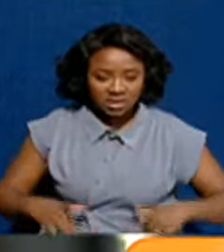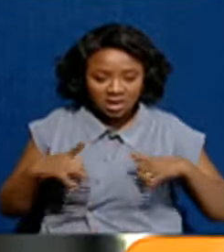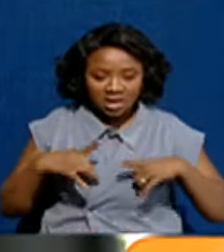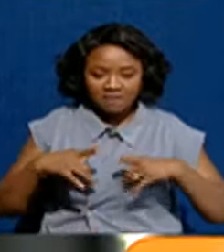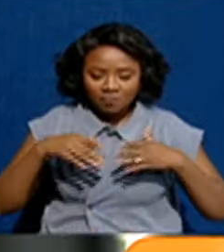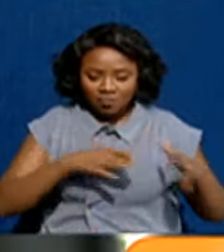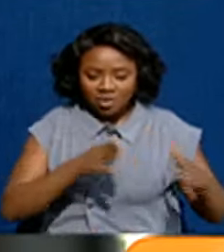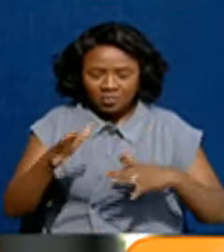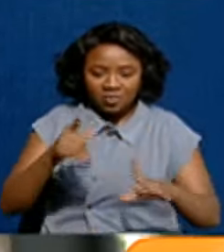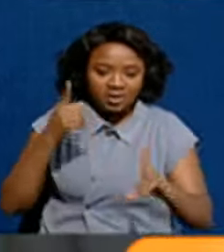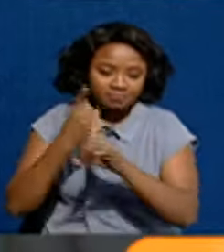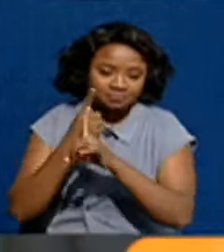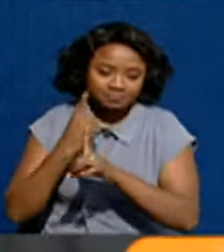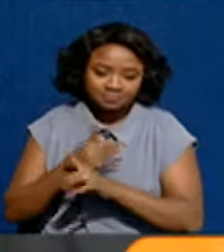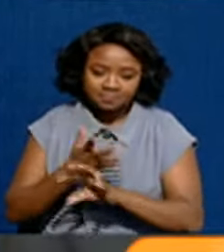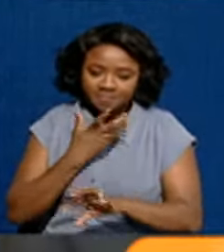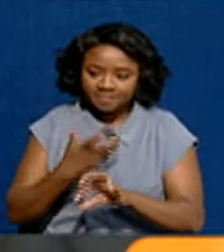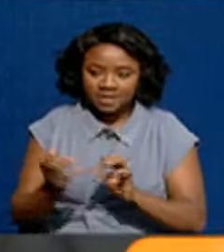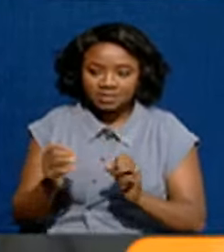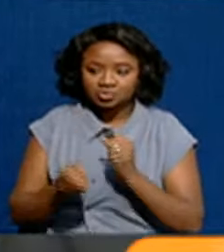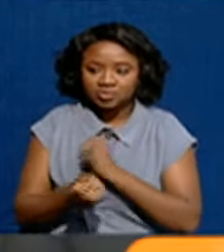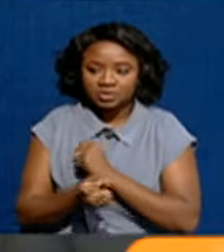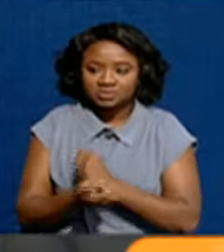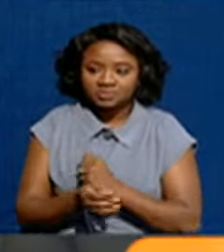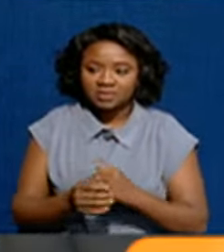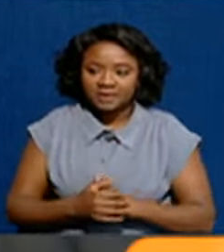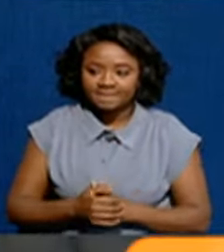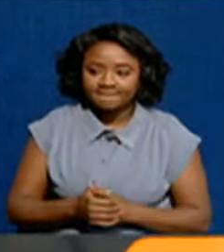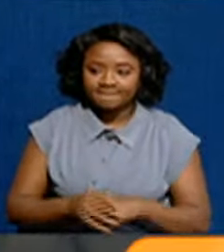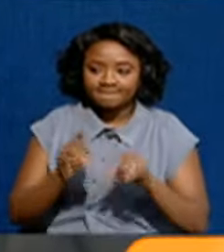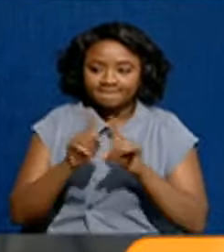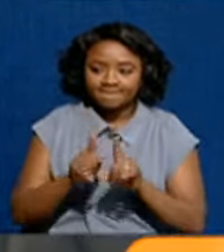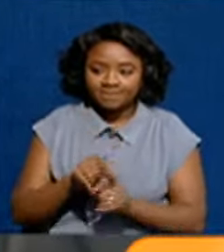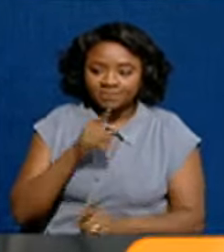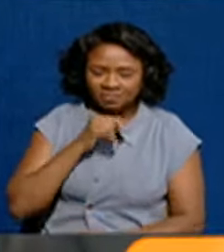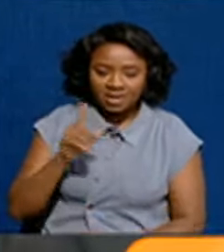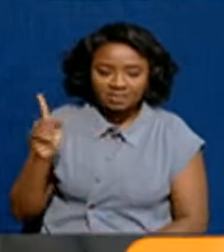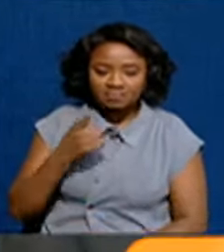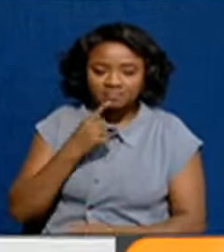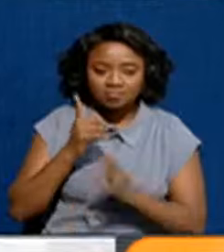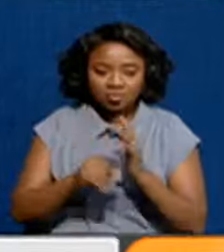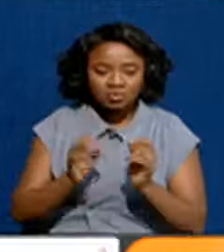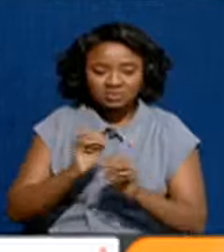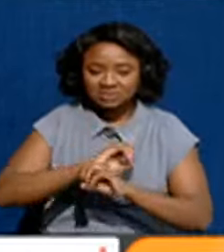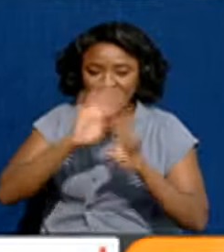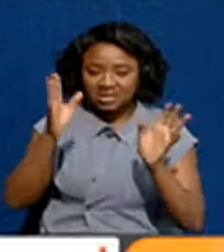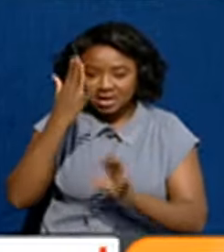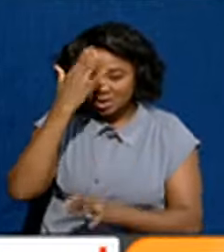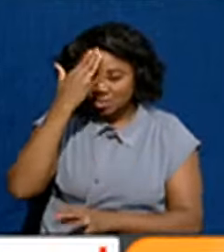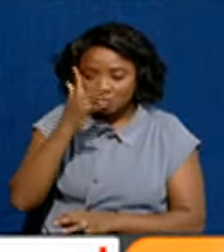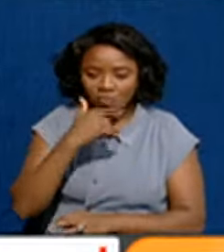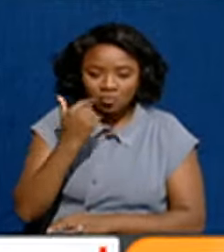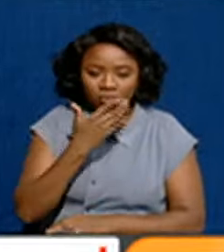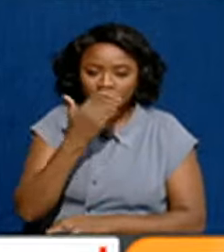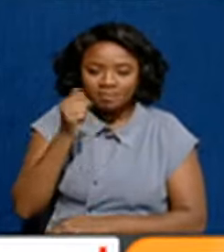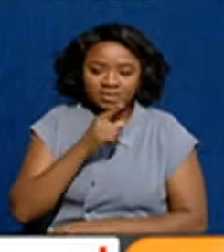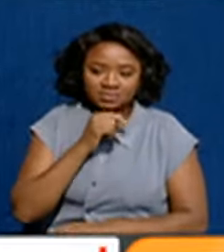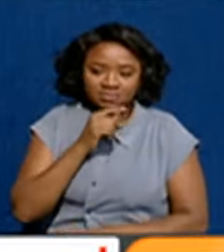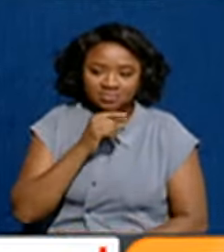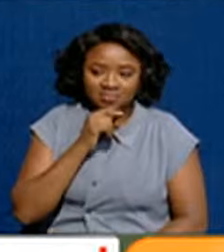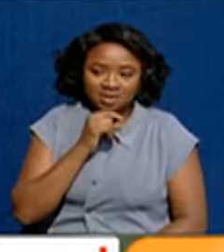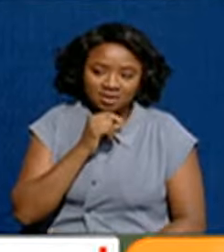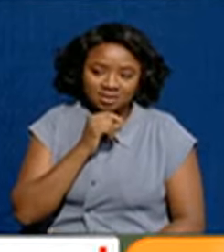we cannot explain. Even when Michael said that in his head, it was already clear who the best man was. His